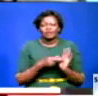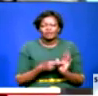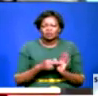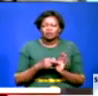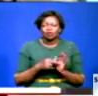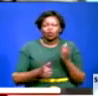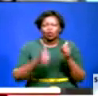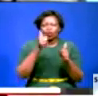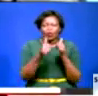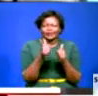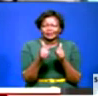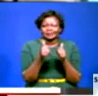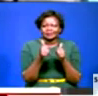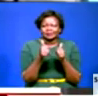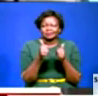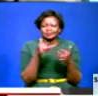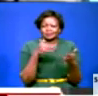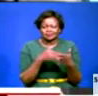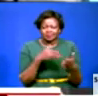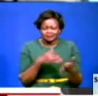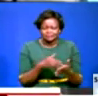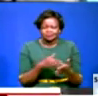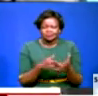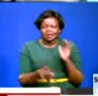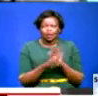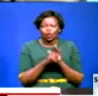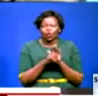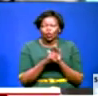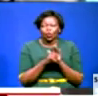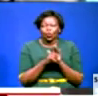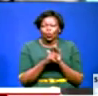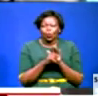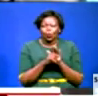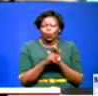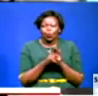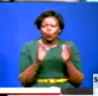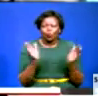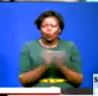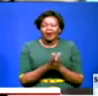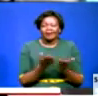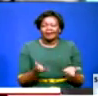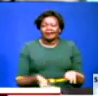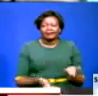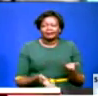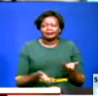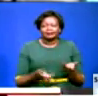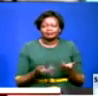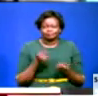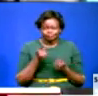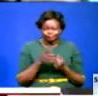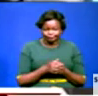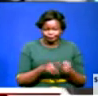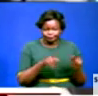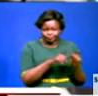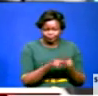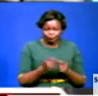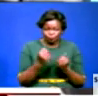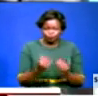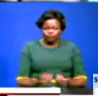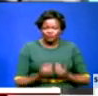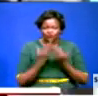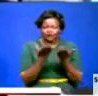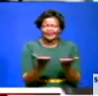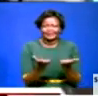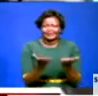which is against the existing laws and the fair practice, as has been provided in